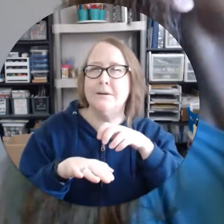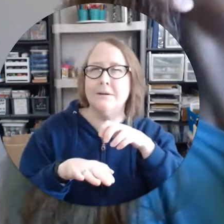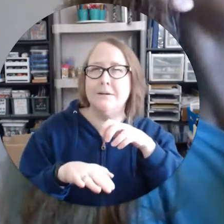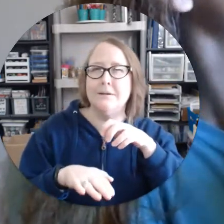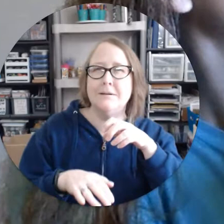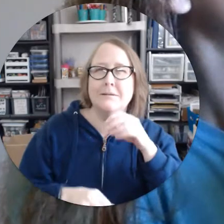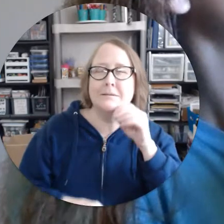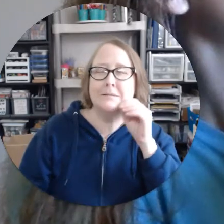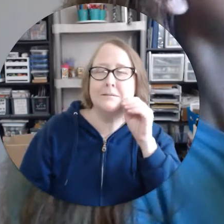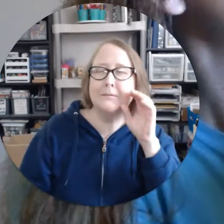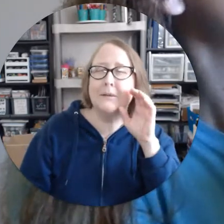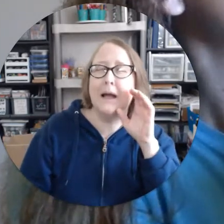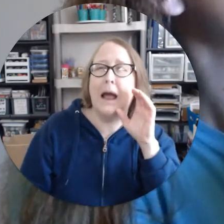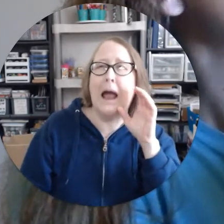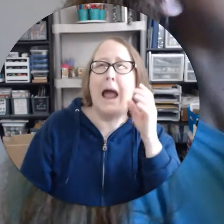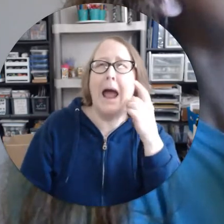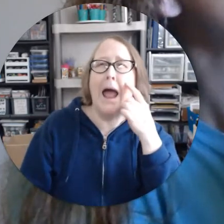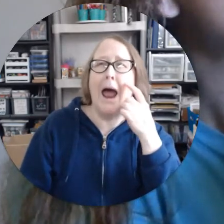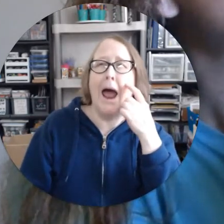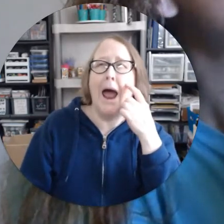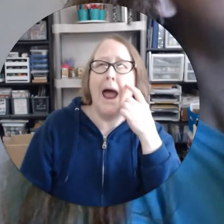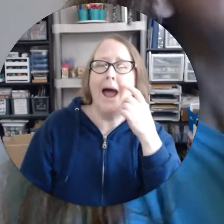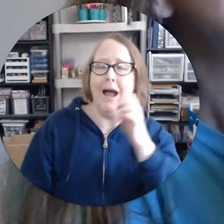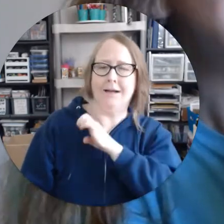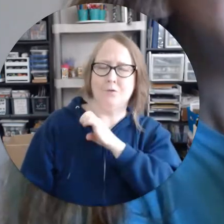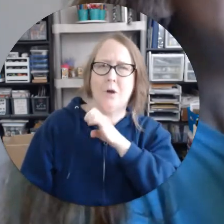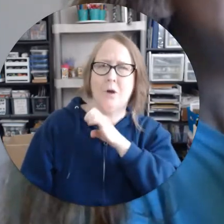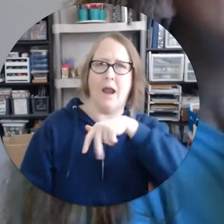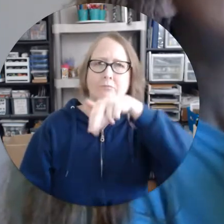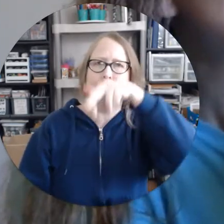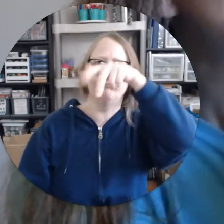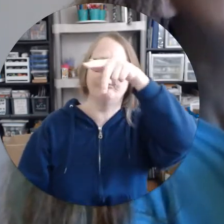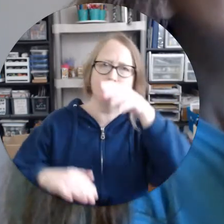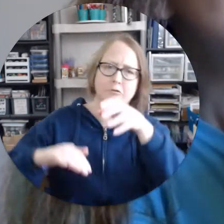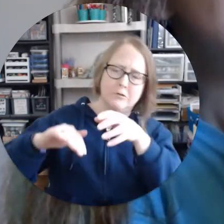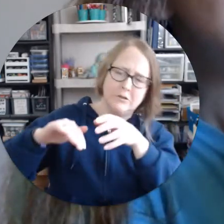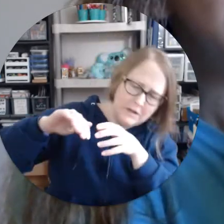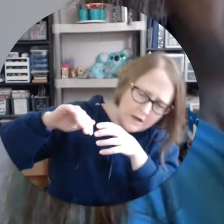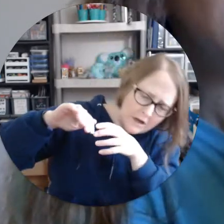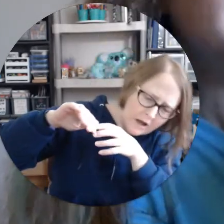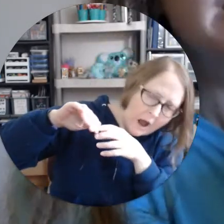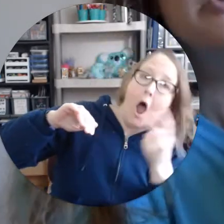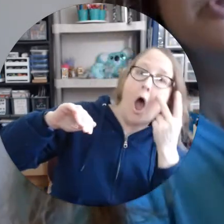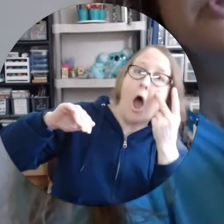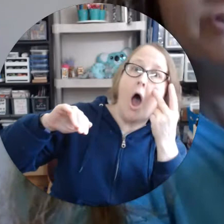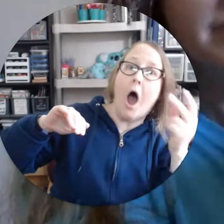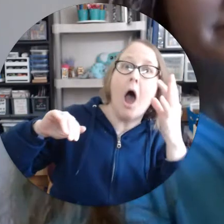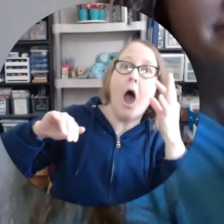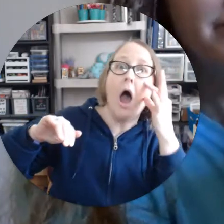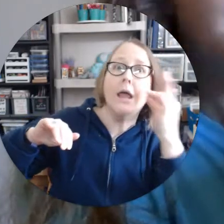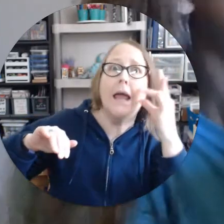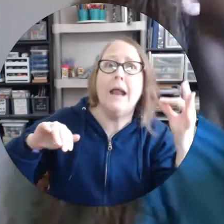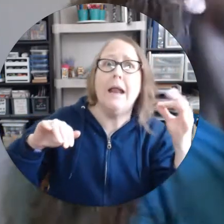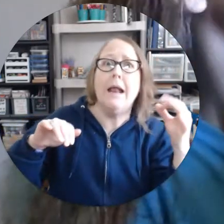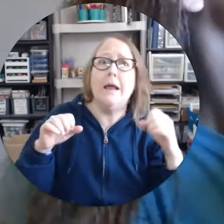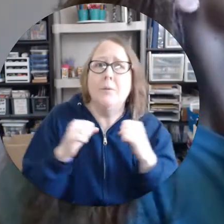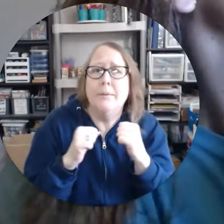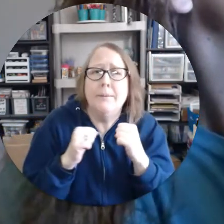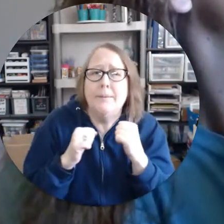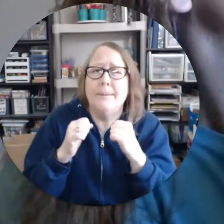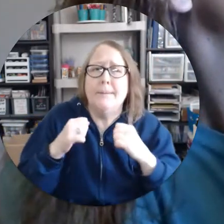Esperanza peeked under the stairs and spotted a kitty, shaking and shivering.